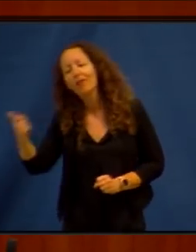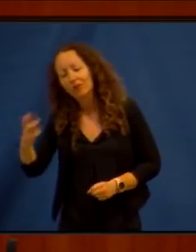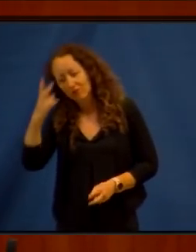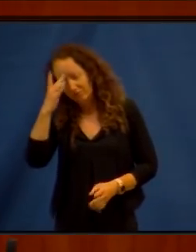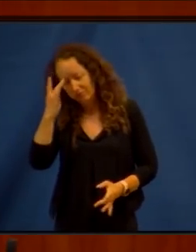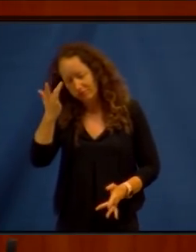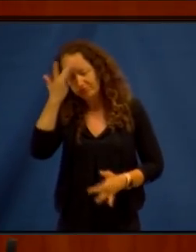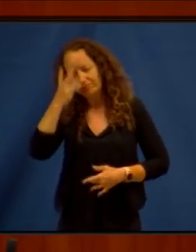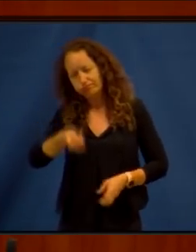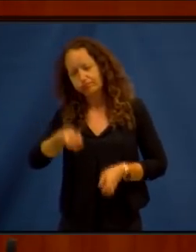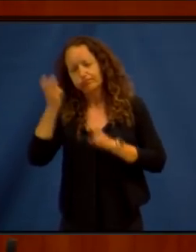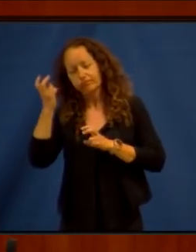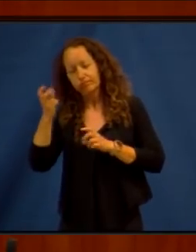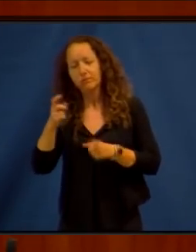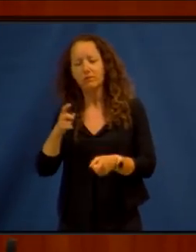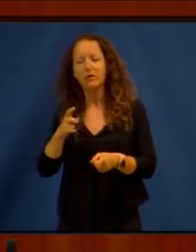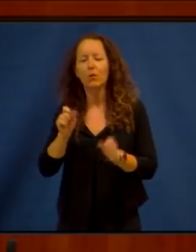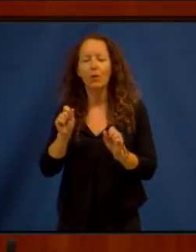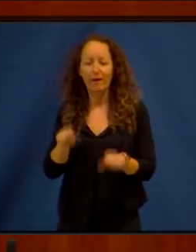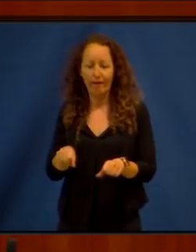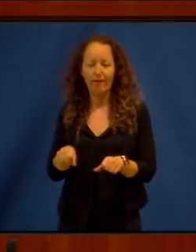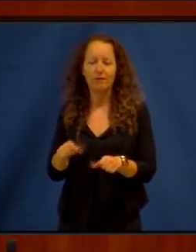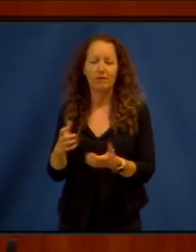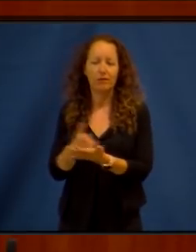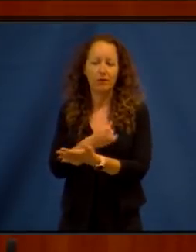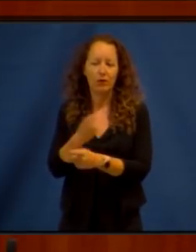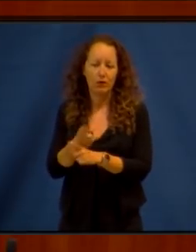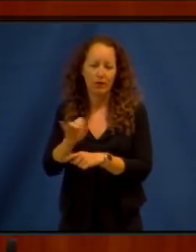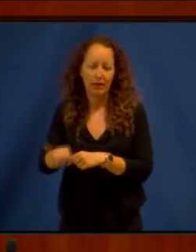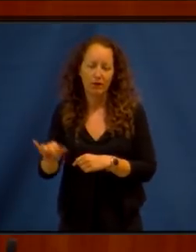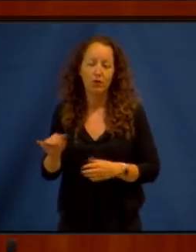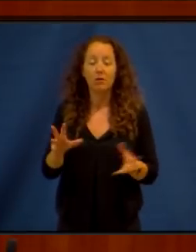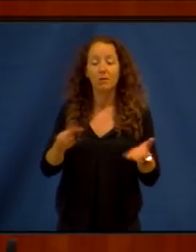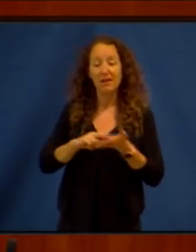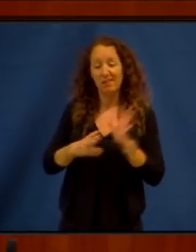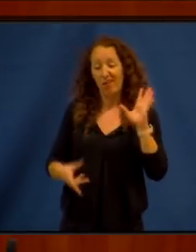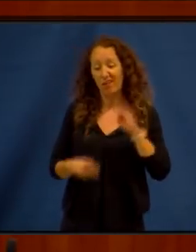62 critical care beds at Wormsea if the need arises. Thank you.